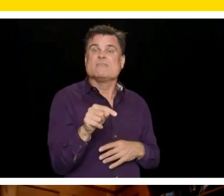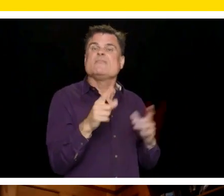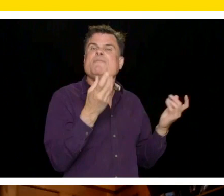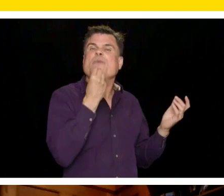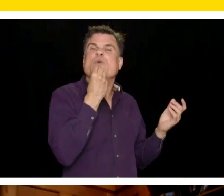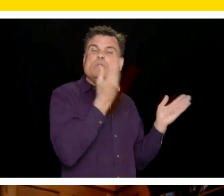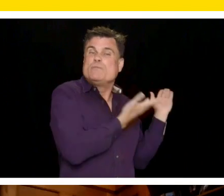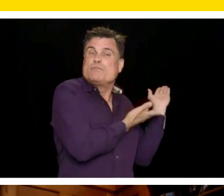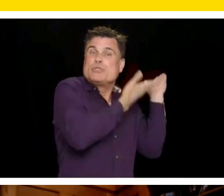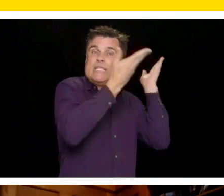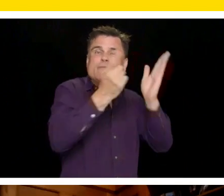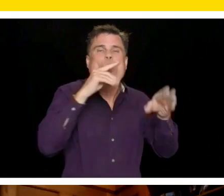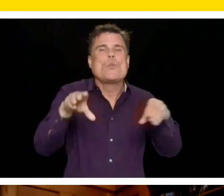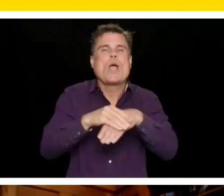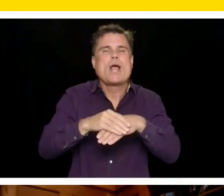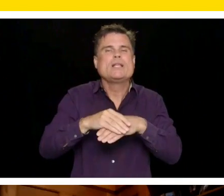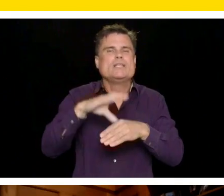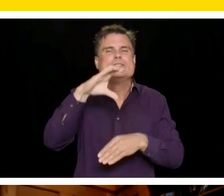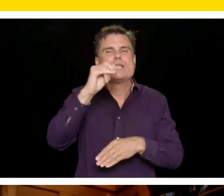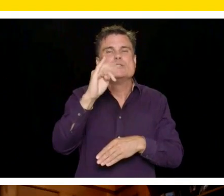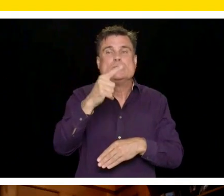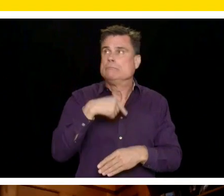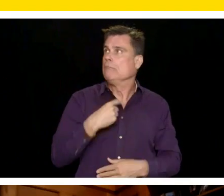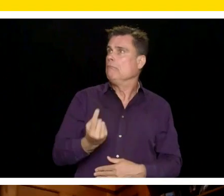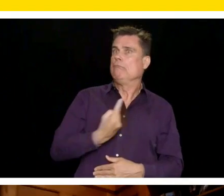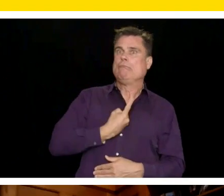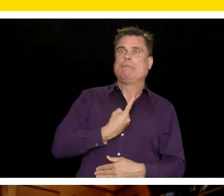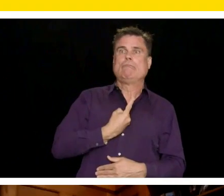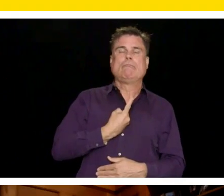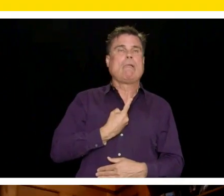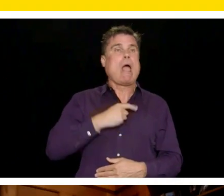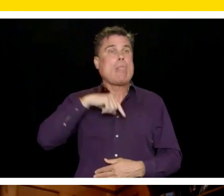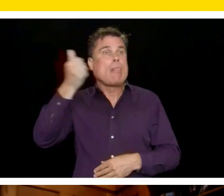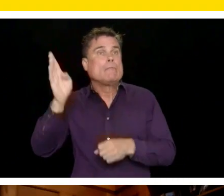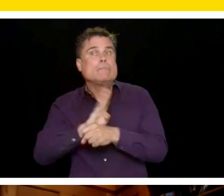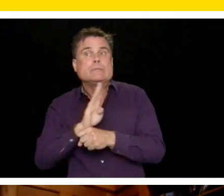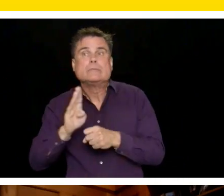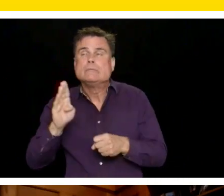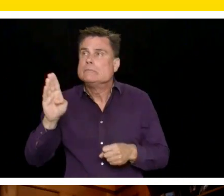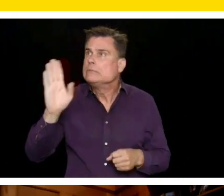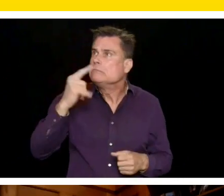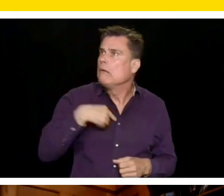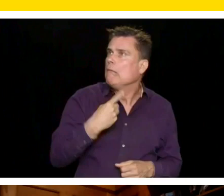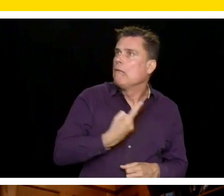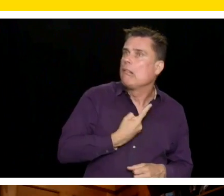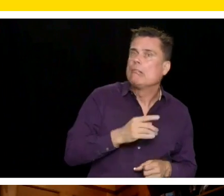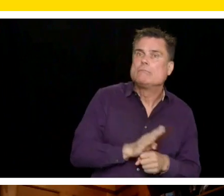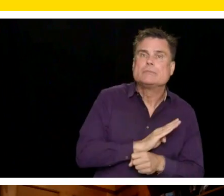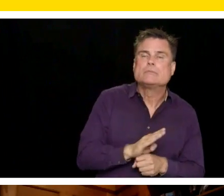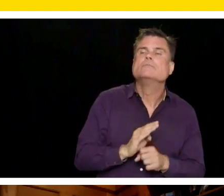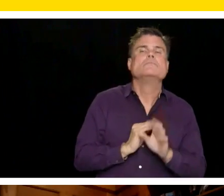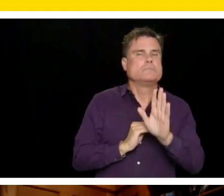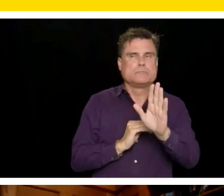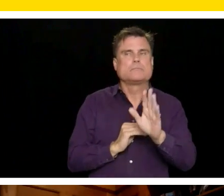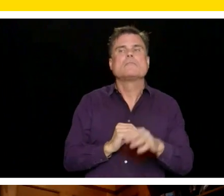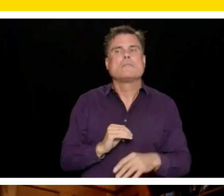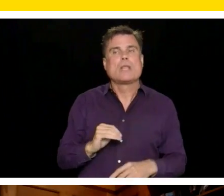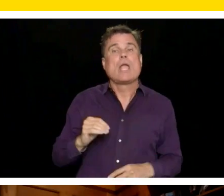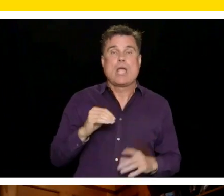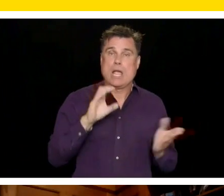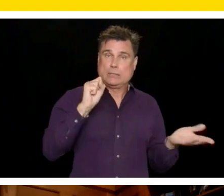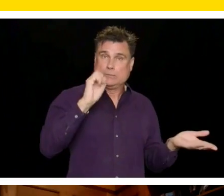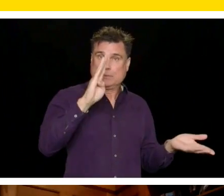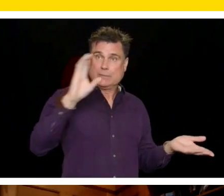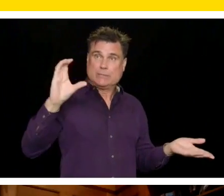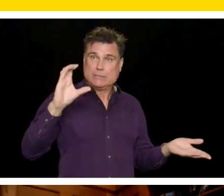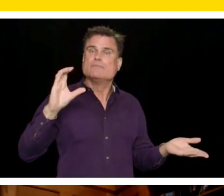day digitally in the beginning of the crisis, and each day had a new topic. But what I found great about those meetups was